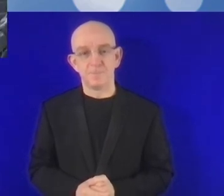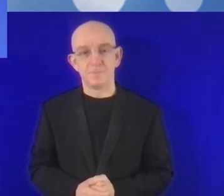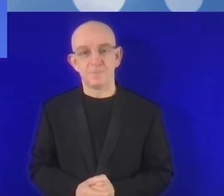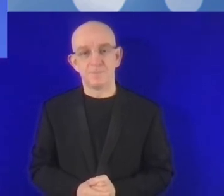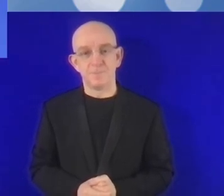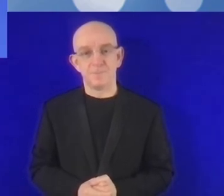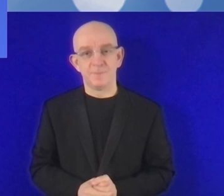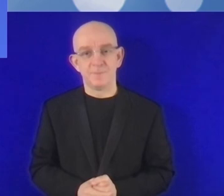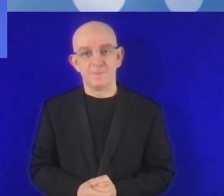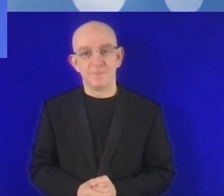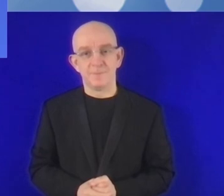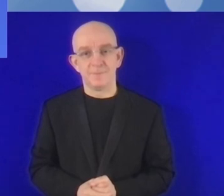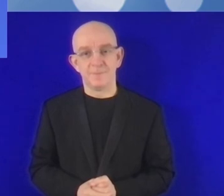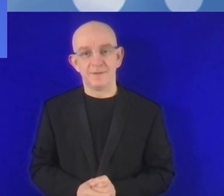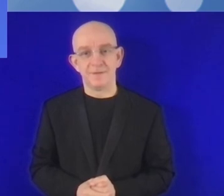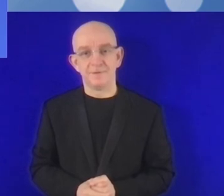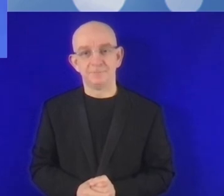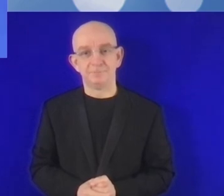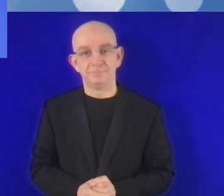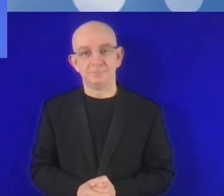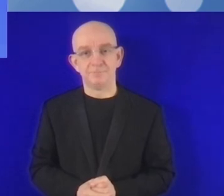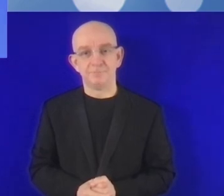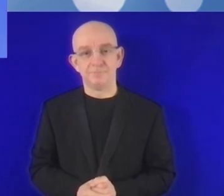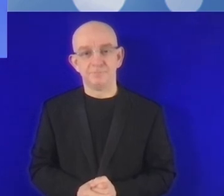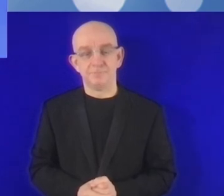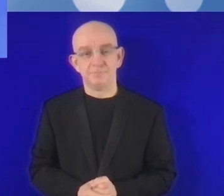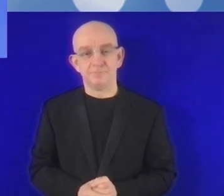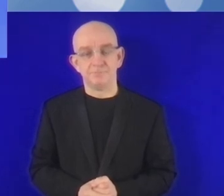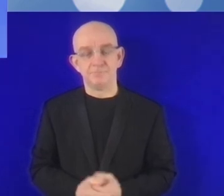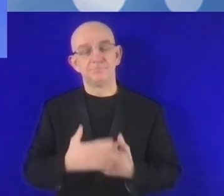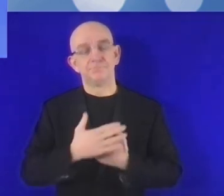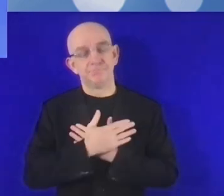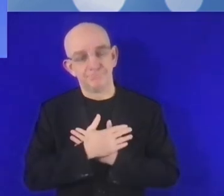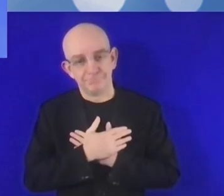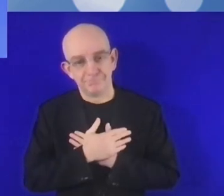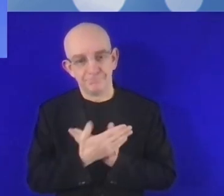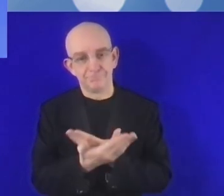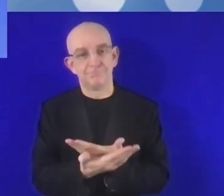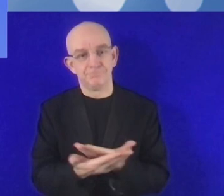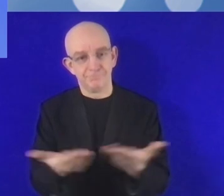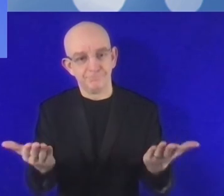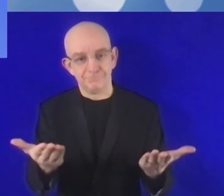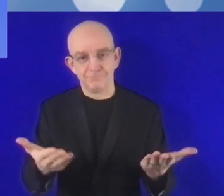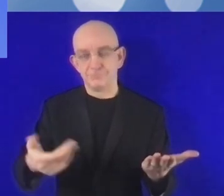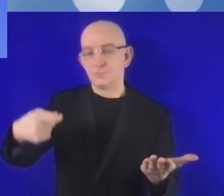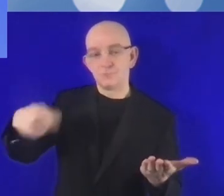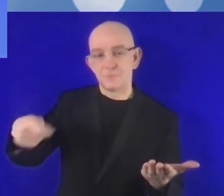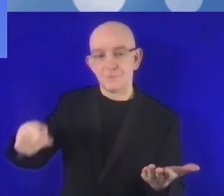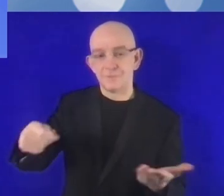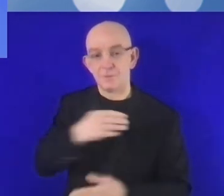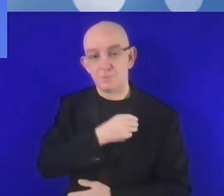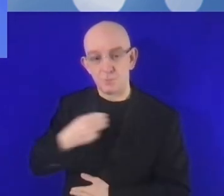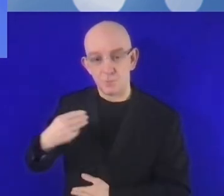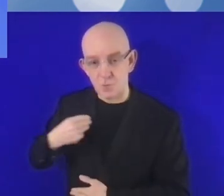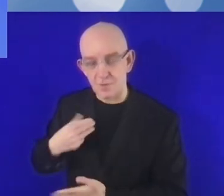Your Excellency, Mr. Duda, President Poland, Your Excellency, Mr. Morawiecki, Prime Minister of